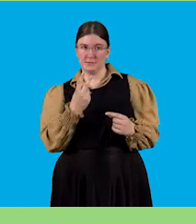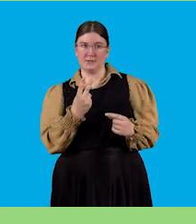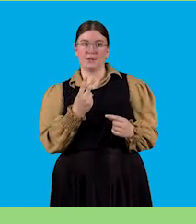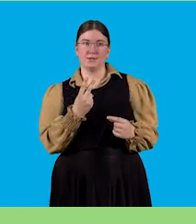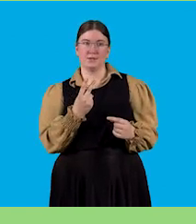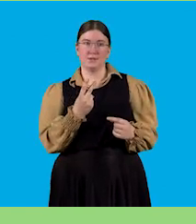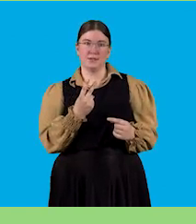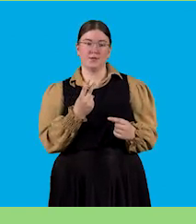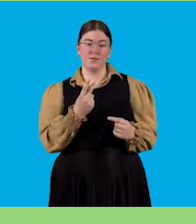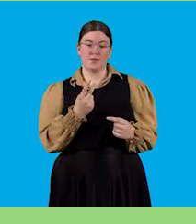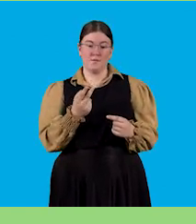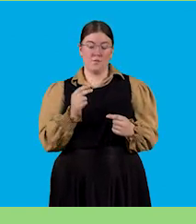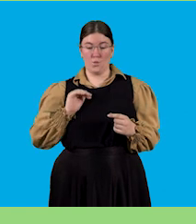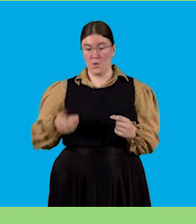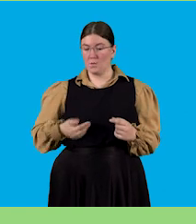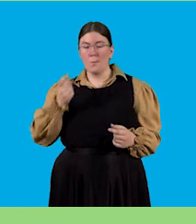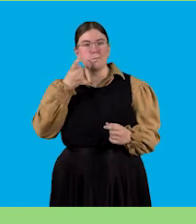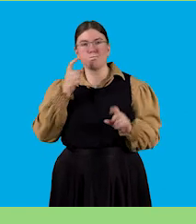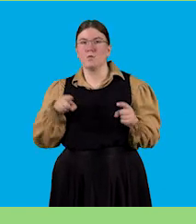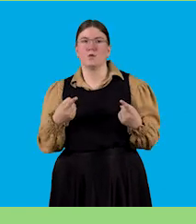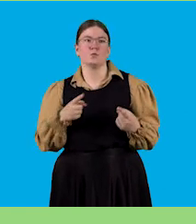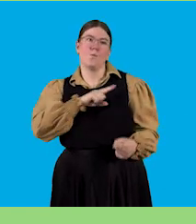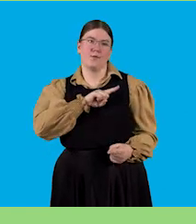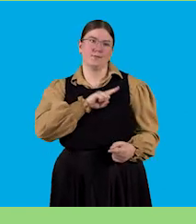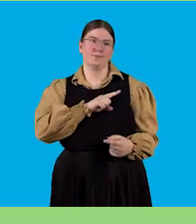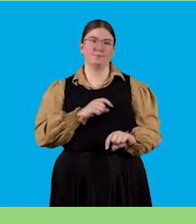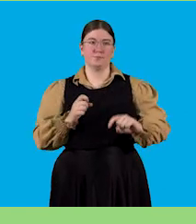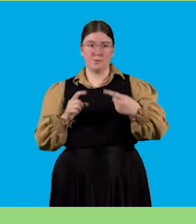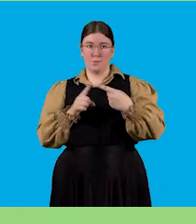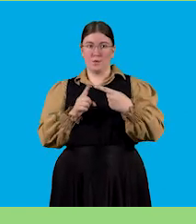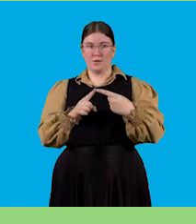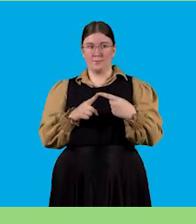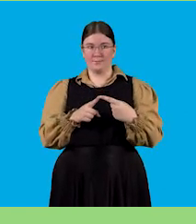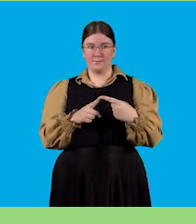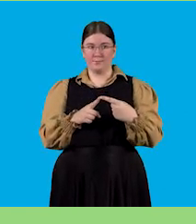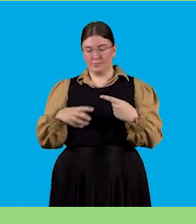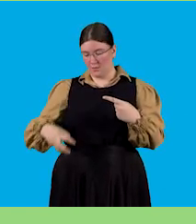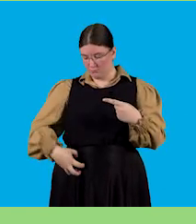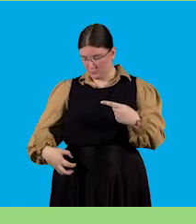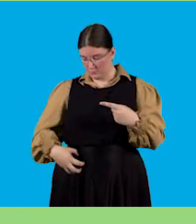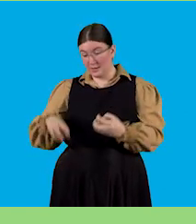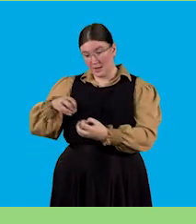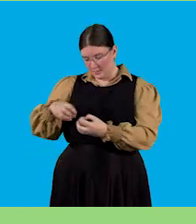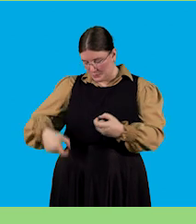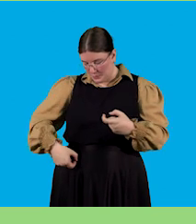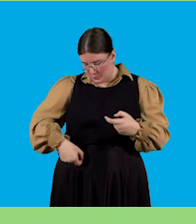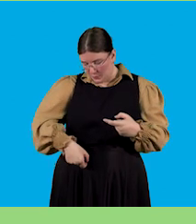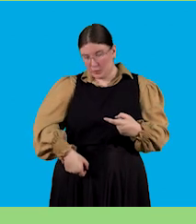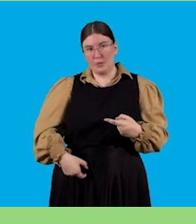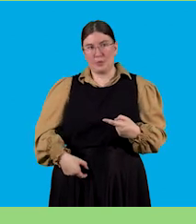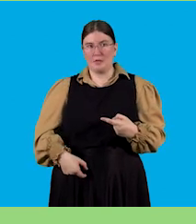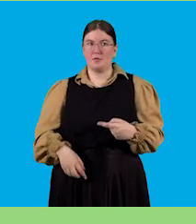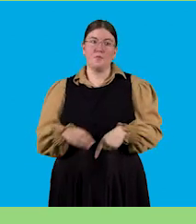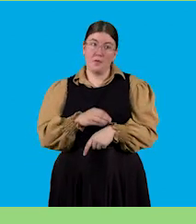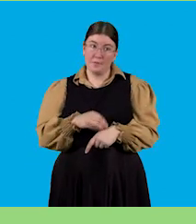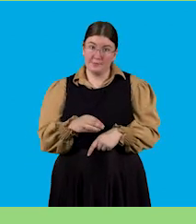going to look at the causes of infertility in females. And those causes include